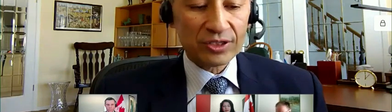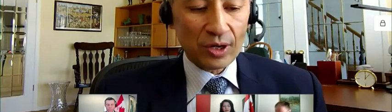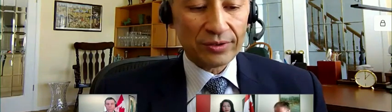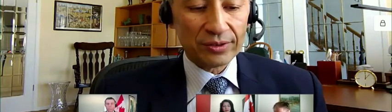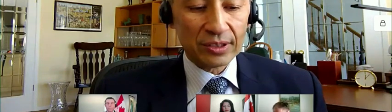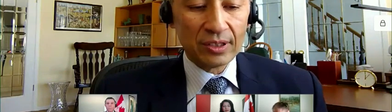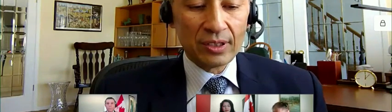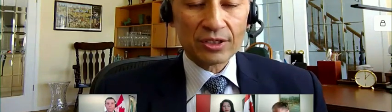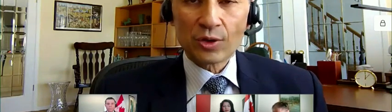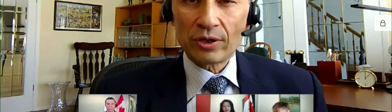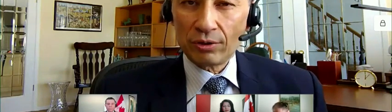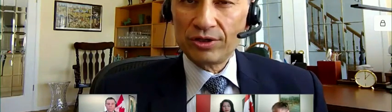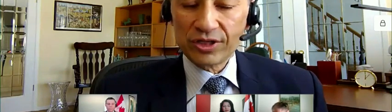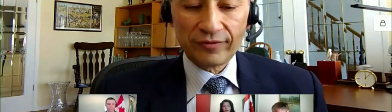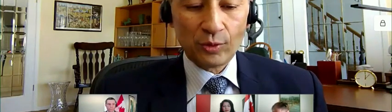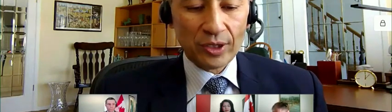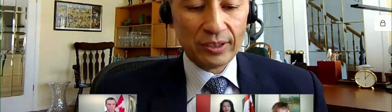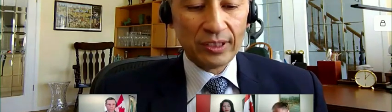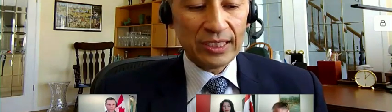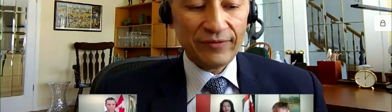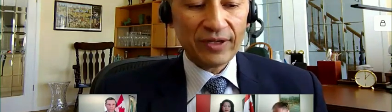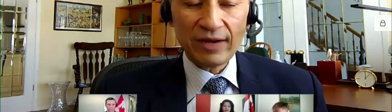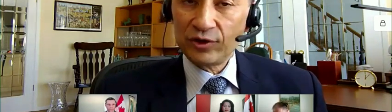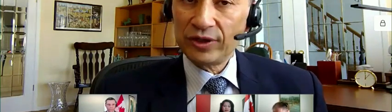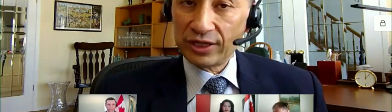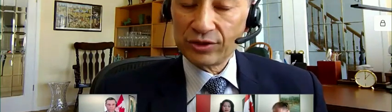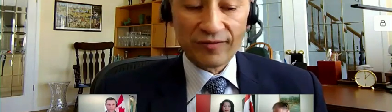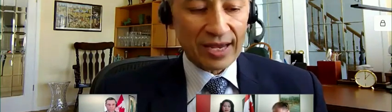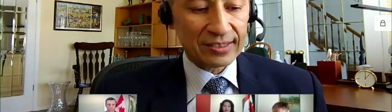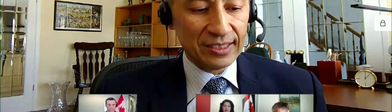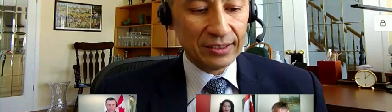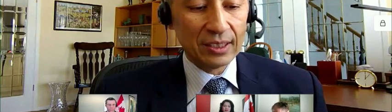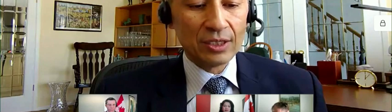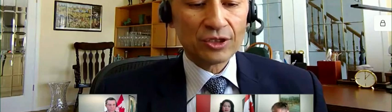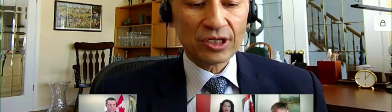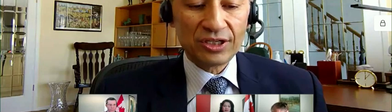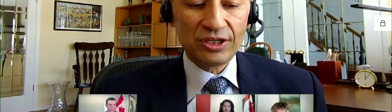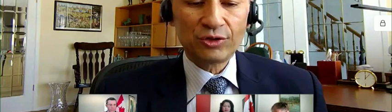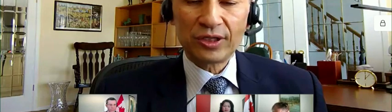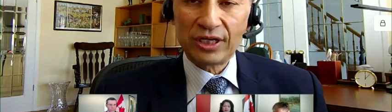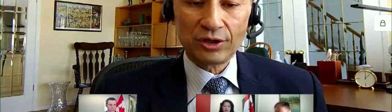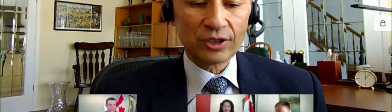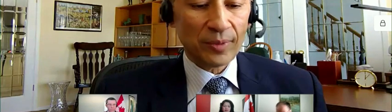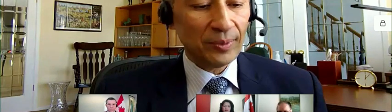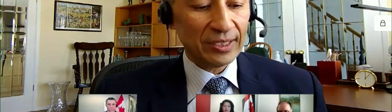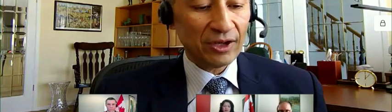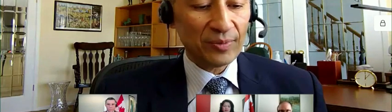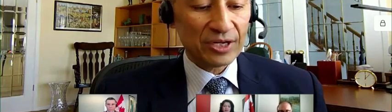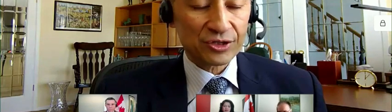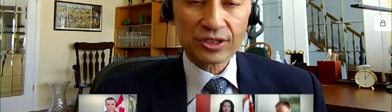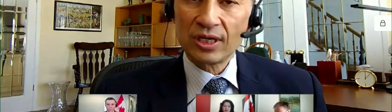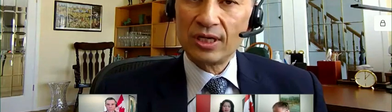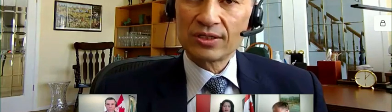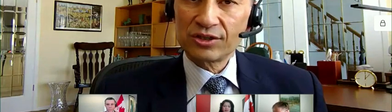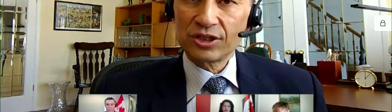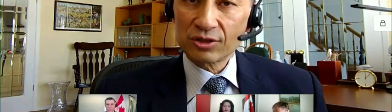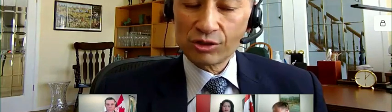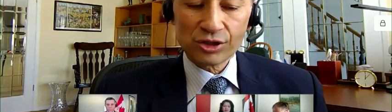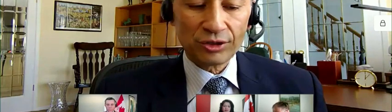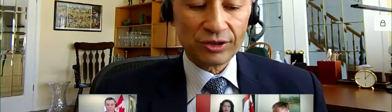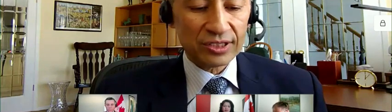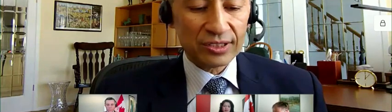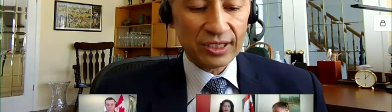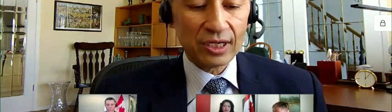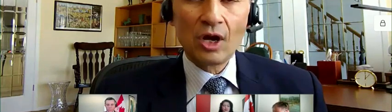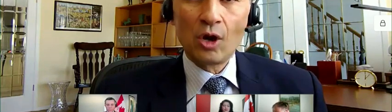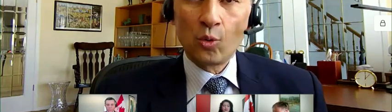the virus to others. So I urge everyone, even after you get your vaccine, to continue to adhere to public health measures such as